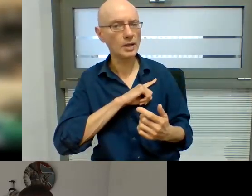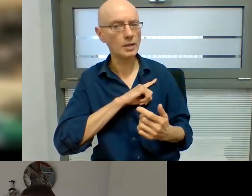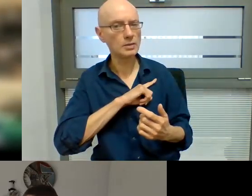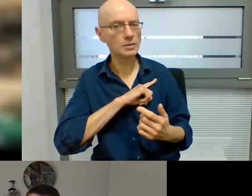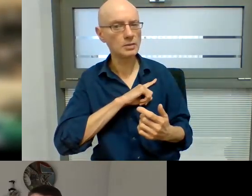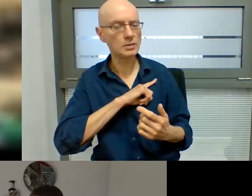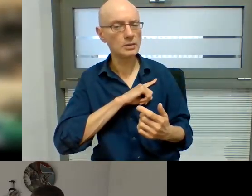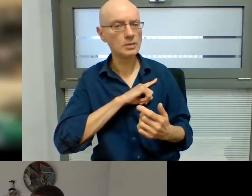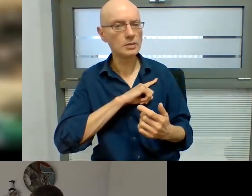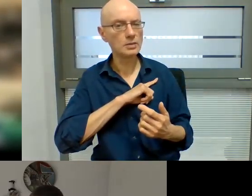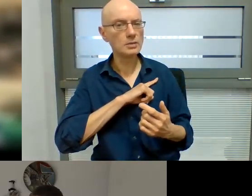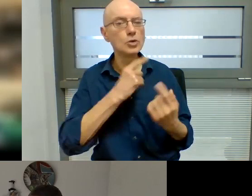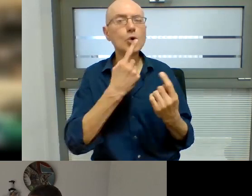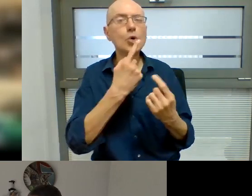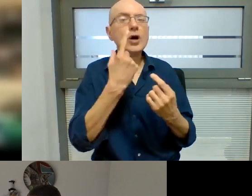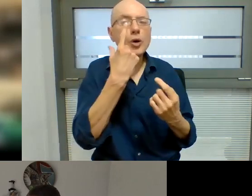not facilitate, to enable.